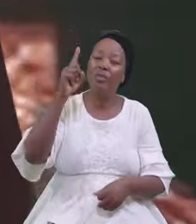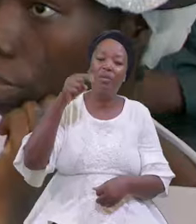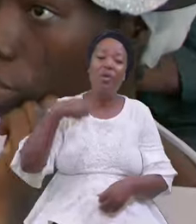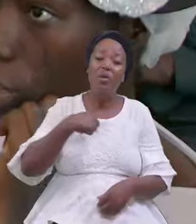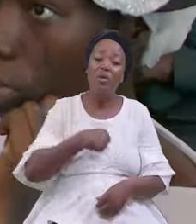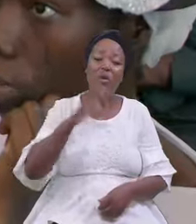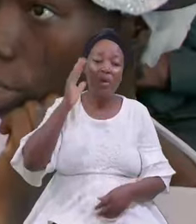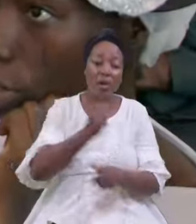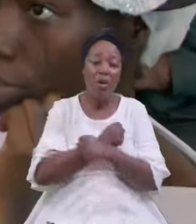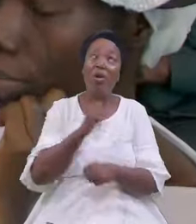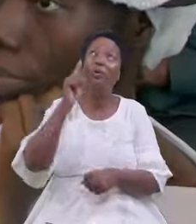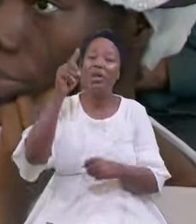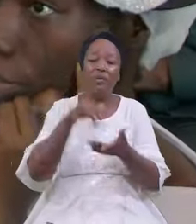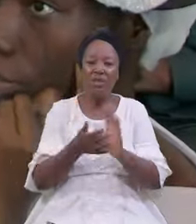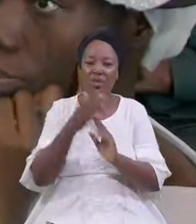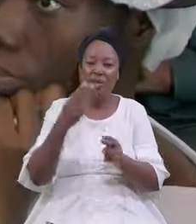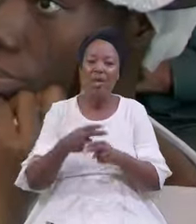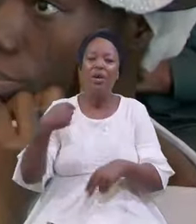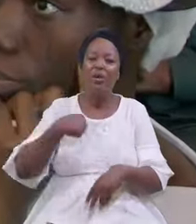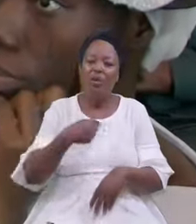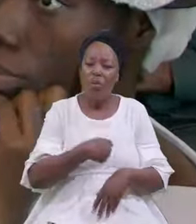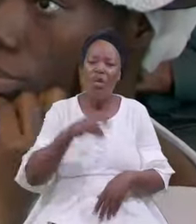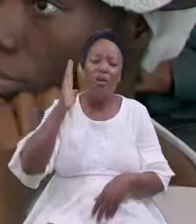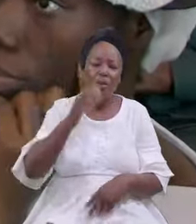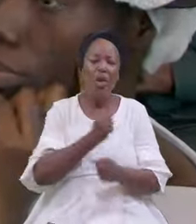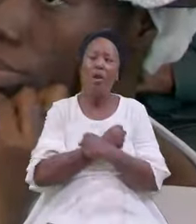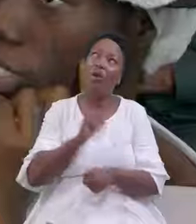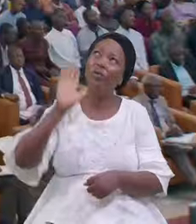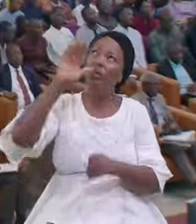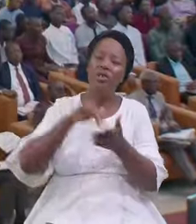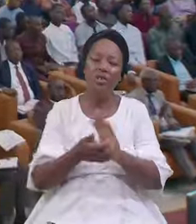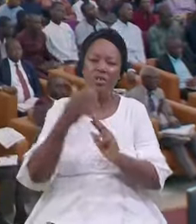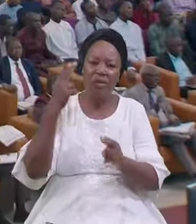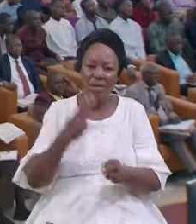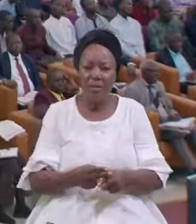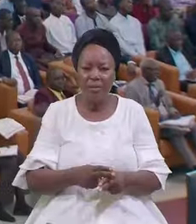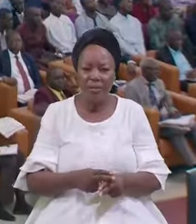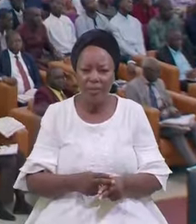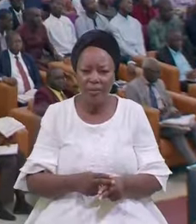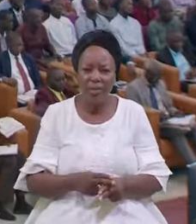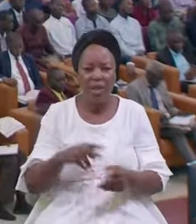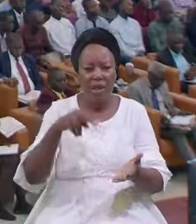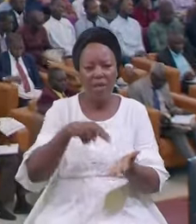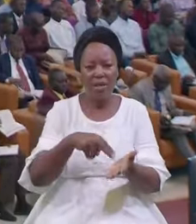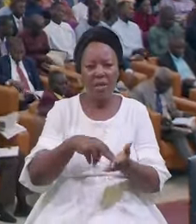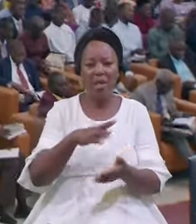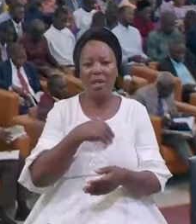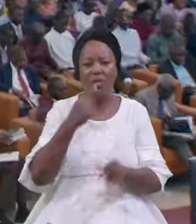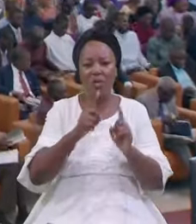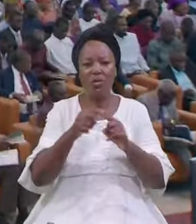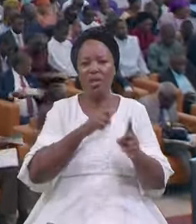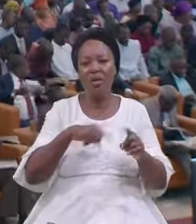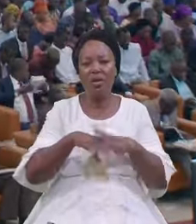him. I said, we will love him. Let's rise up and talk to the Lord